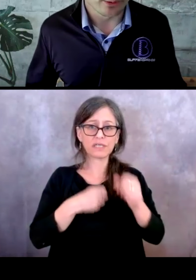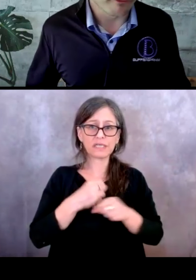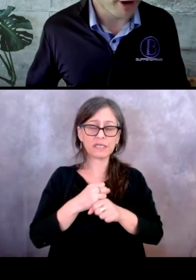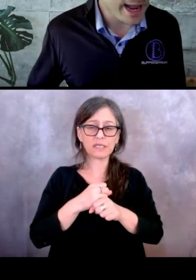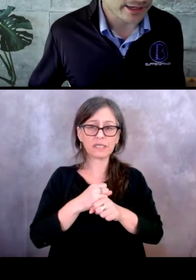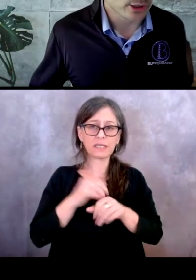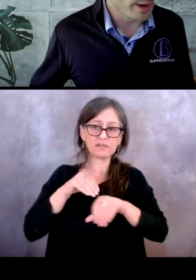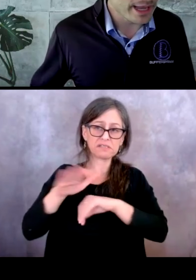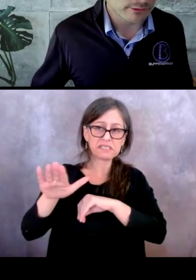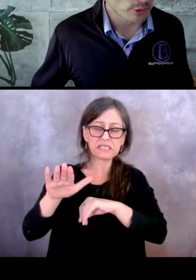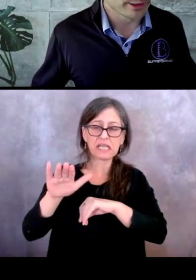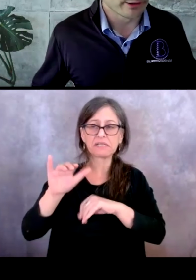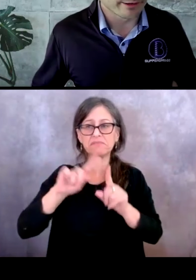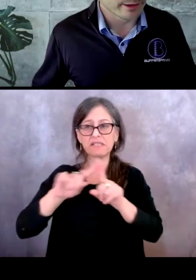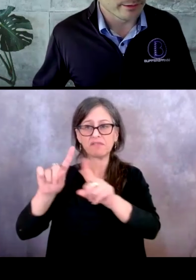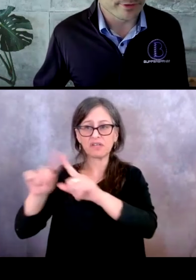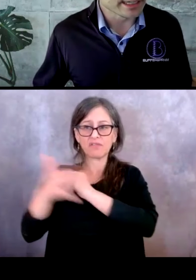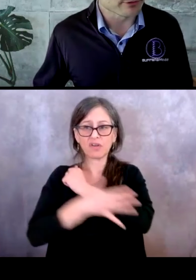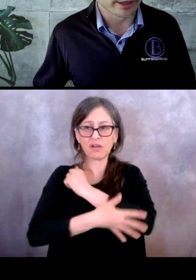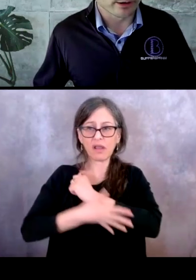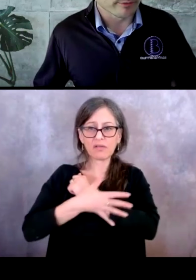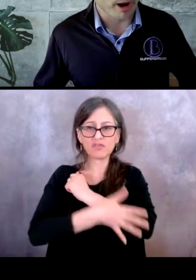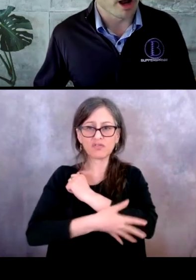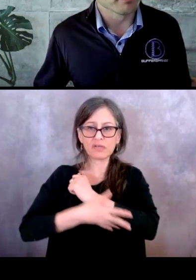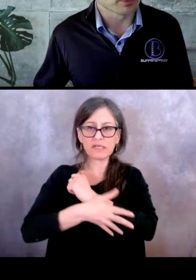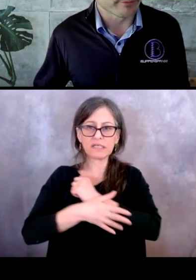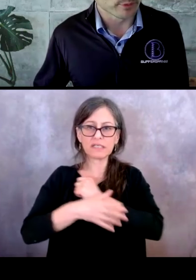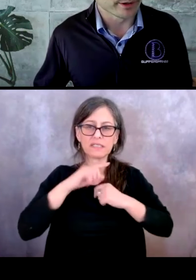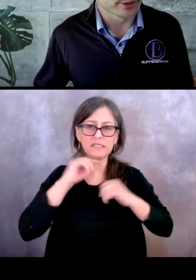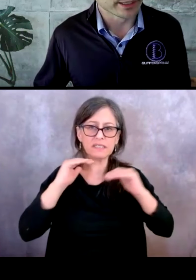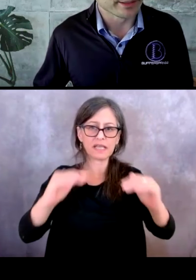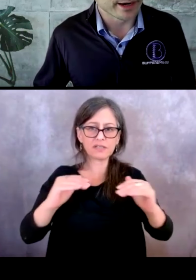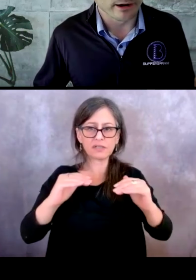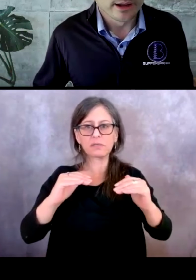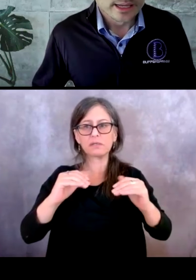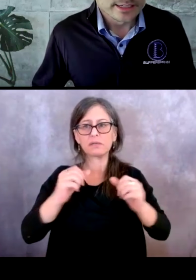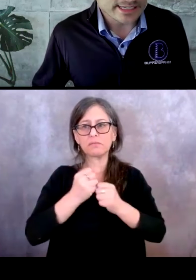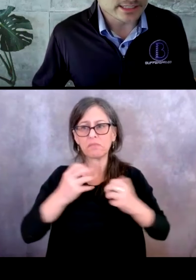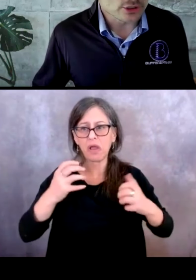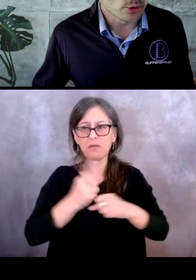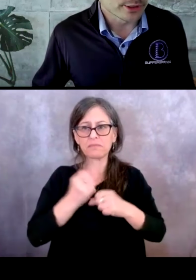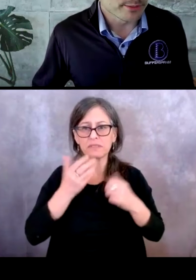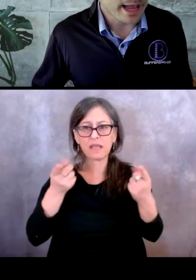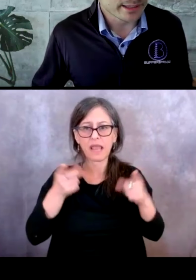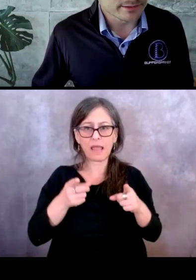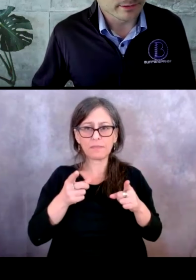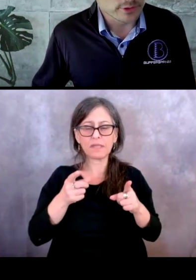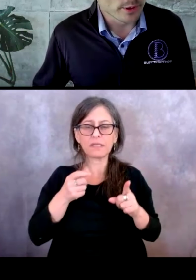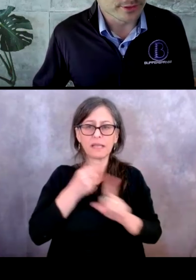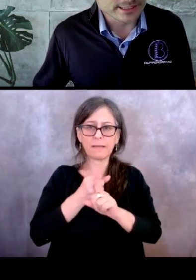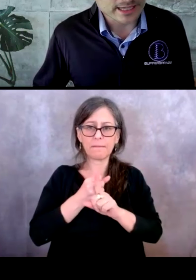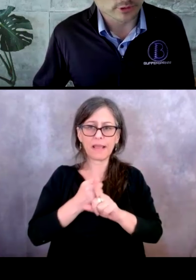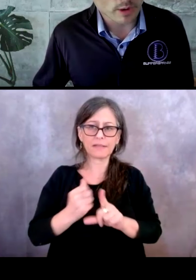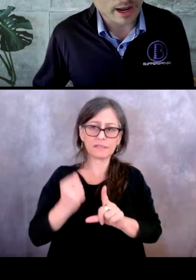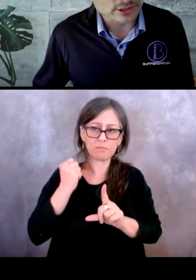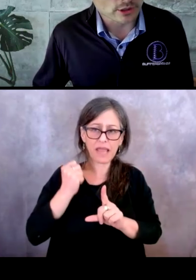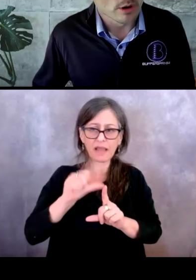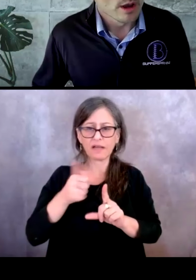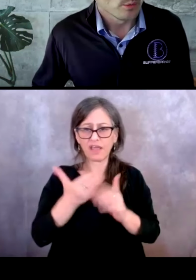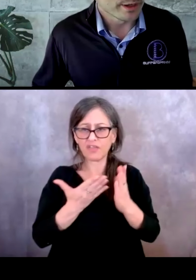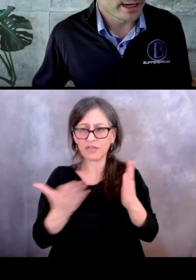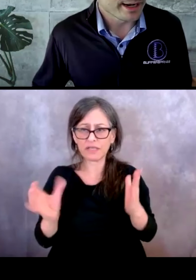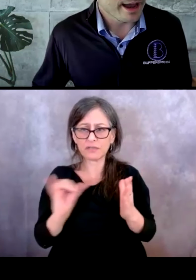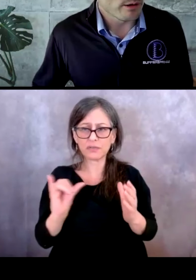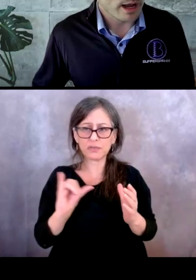deployments, going to Iraq, Kuwait, rolling around in Humvees, running over bombs, whatever we were doing in there, takes its toll on your back and a few other things after a while.